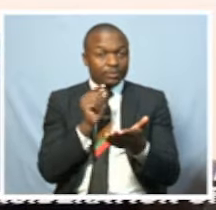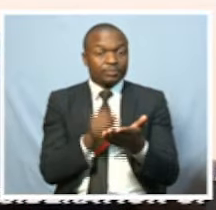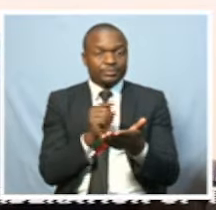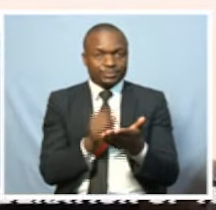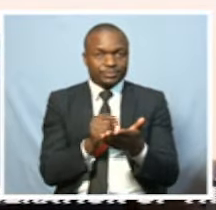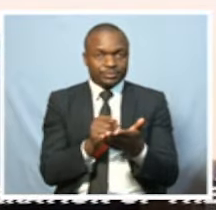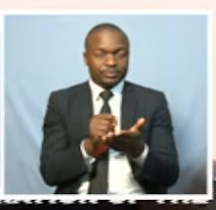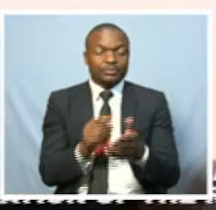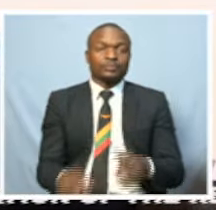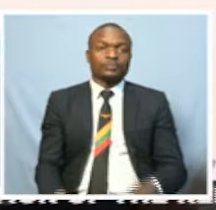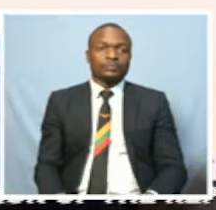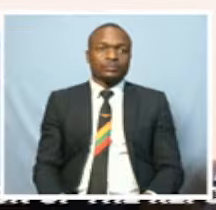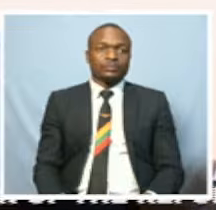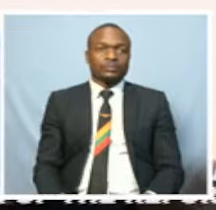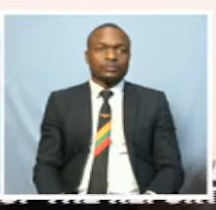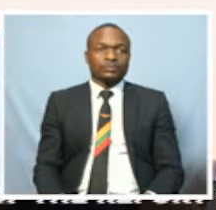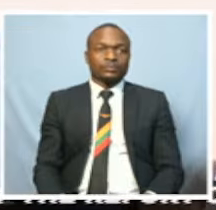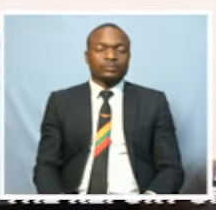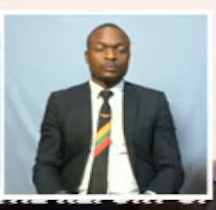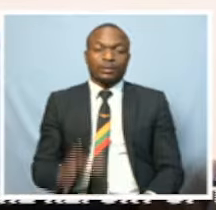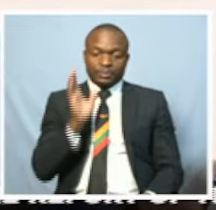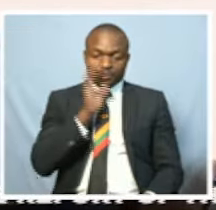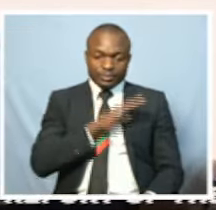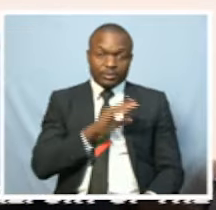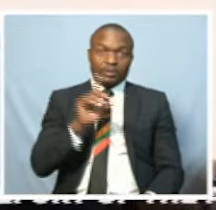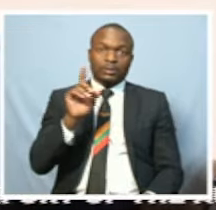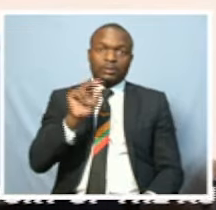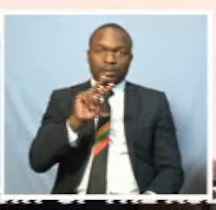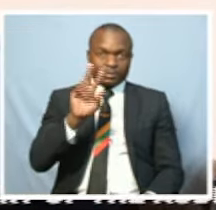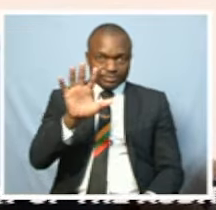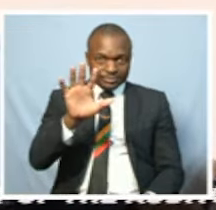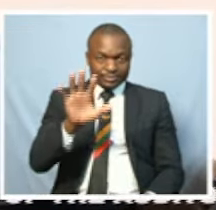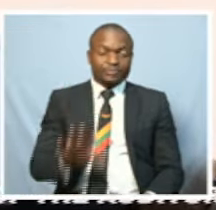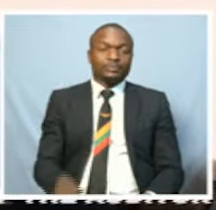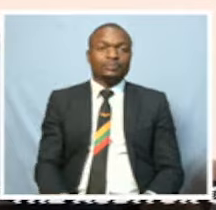queried as exhausted in 2025.